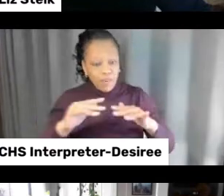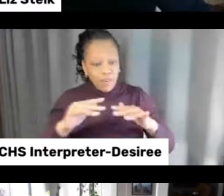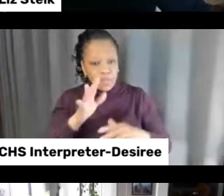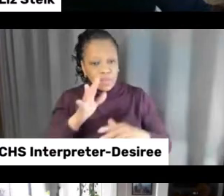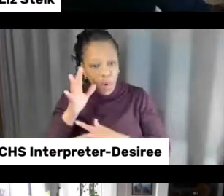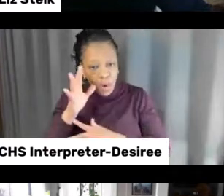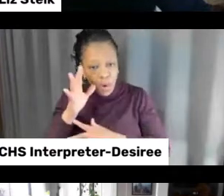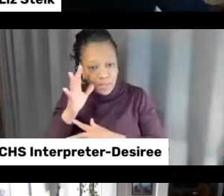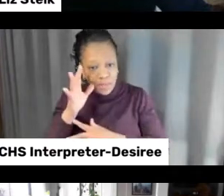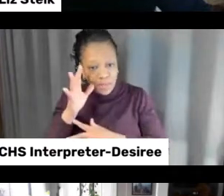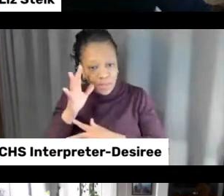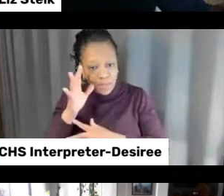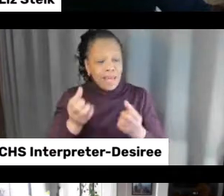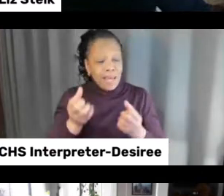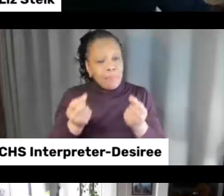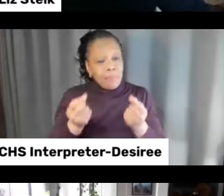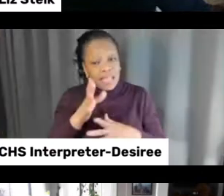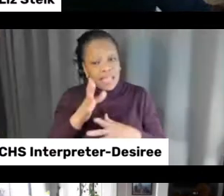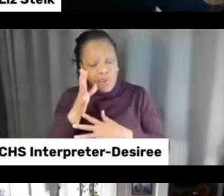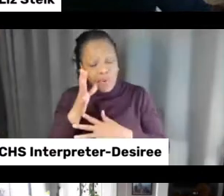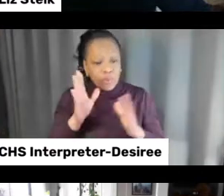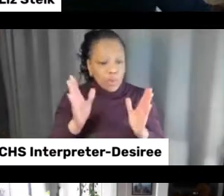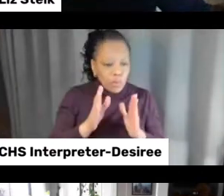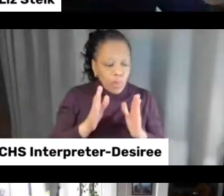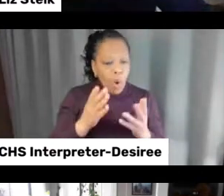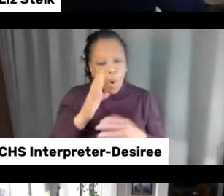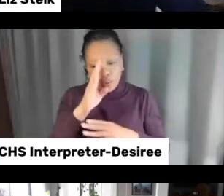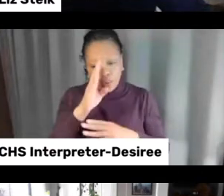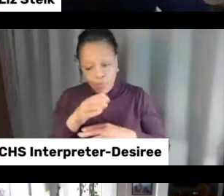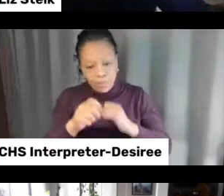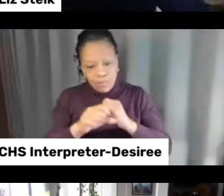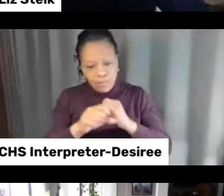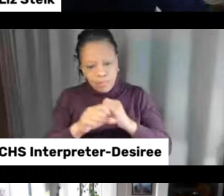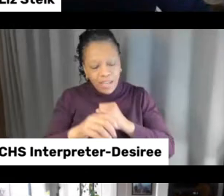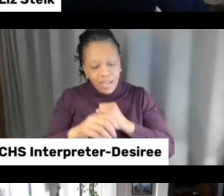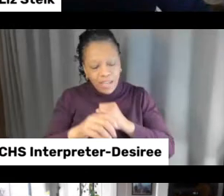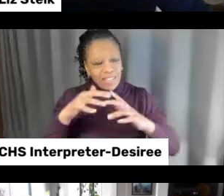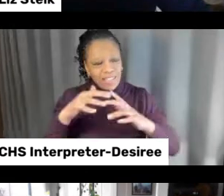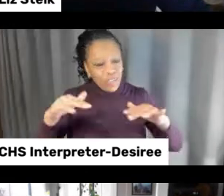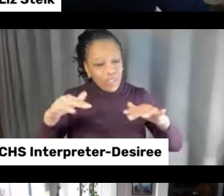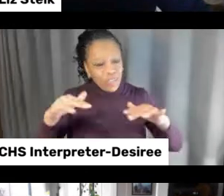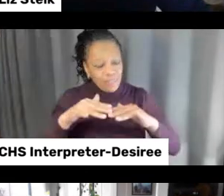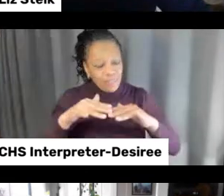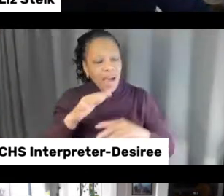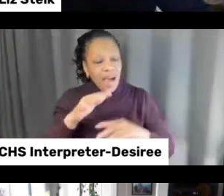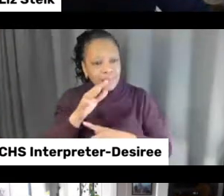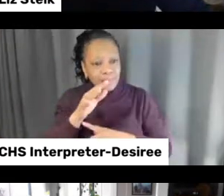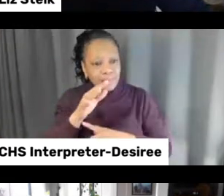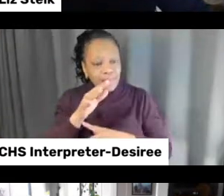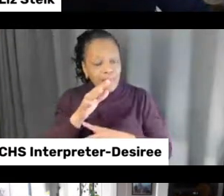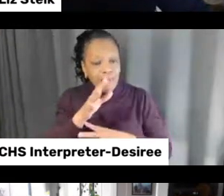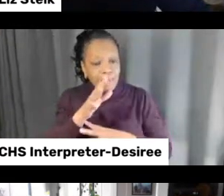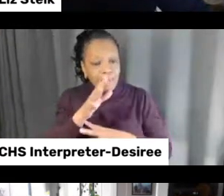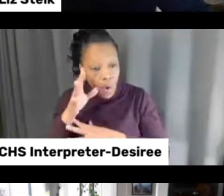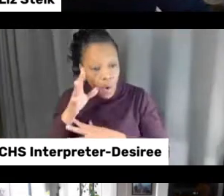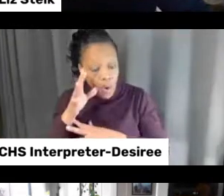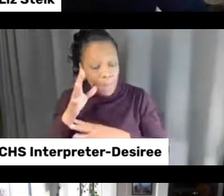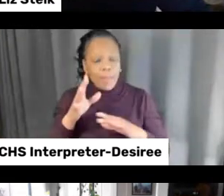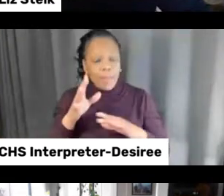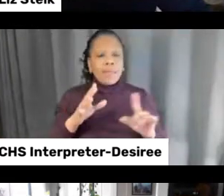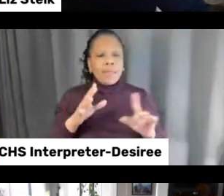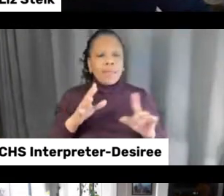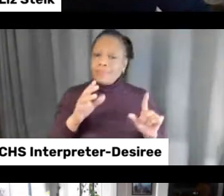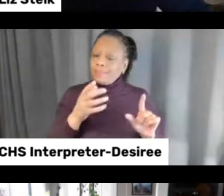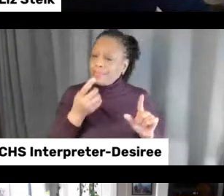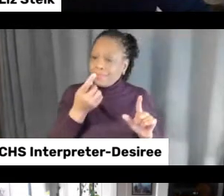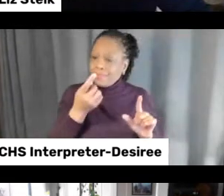are smaller, direct market, they have diversified farms. And the crop insurance, there's very little crop insurance that works